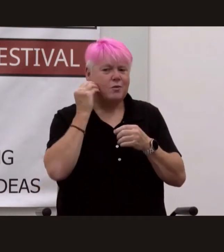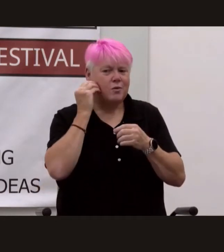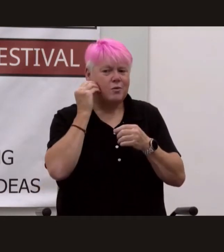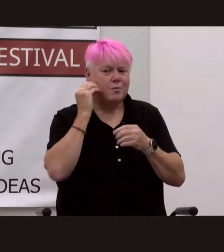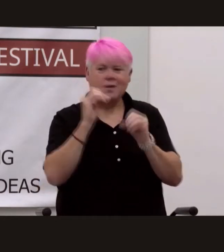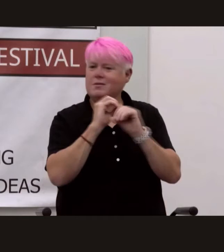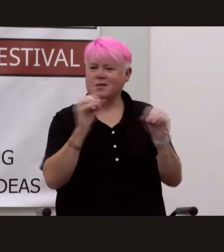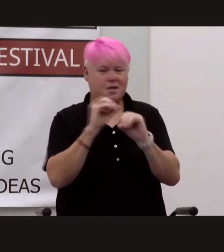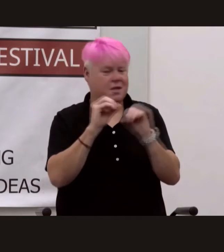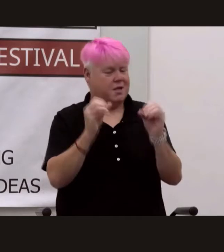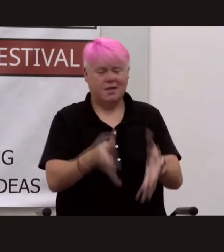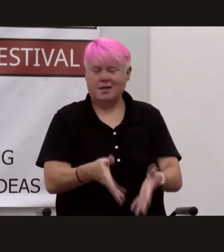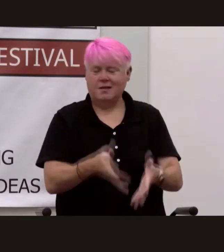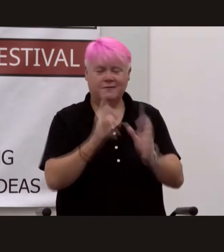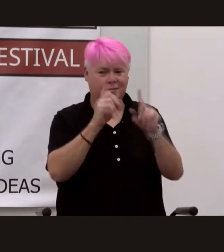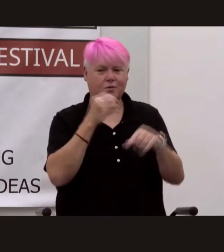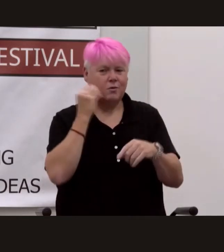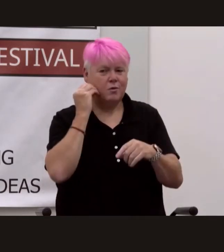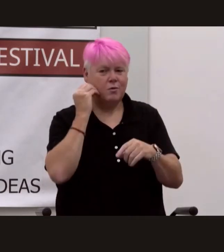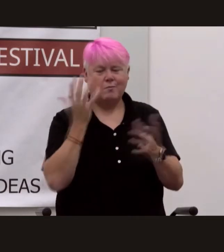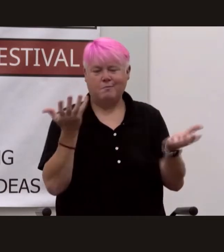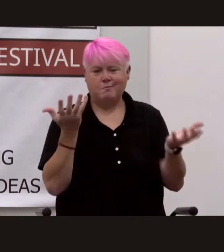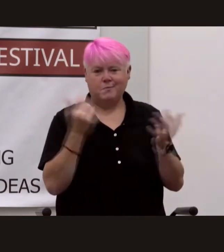left to go home to.